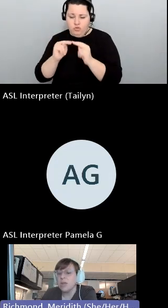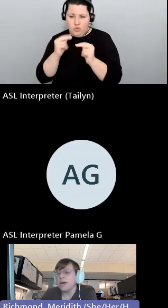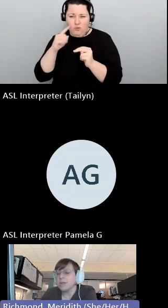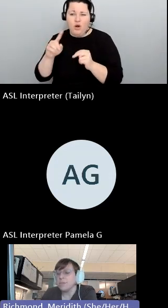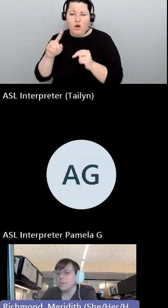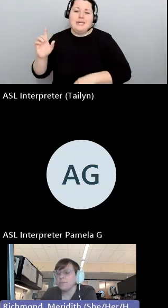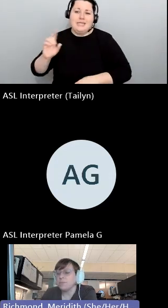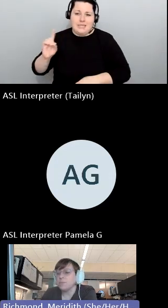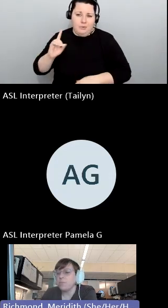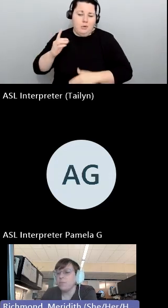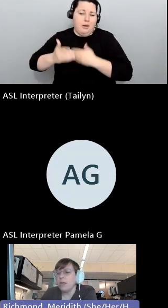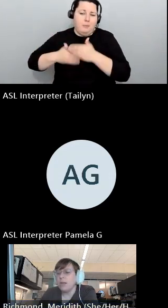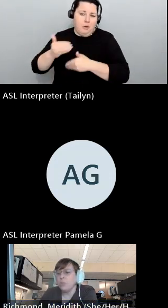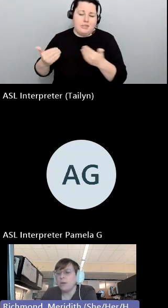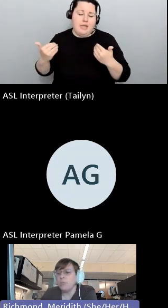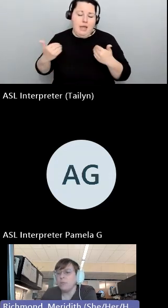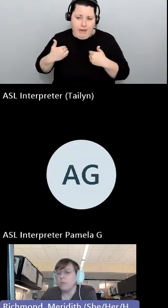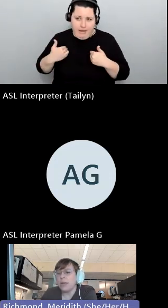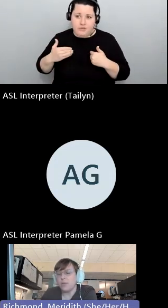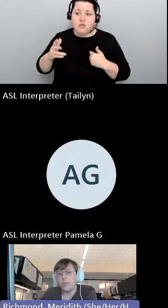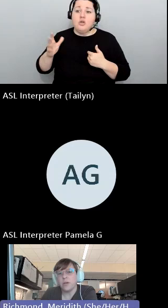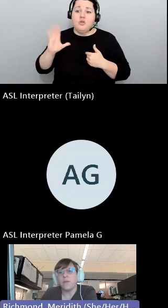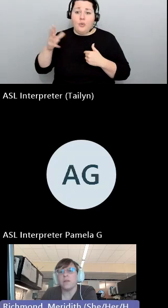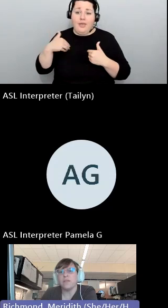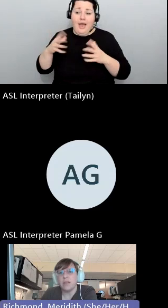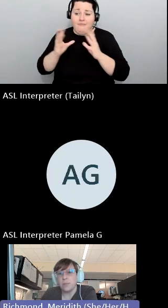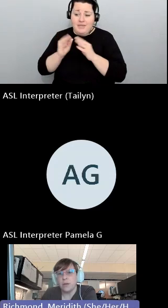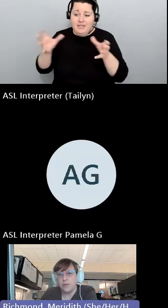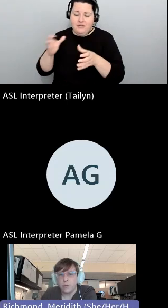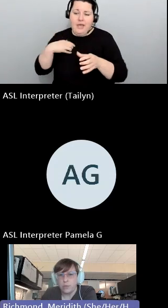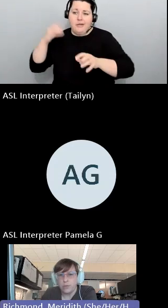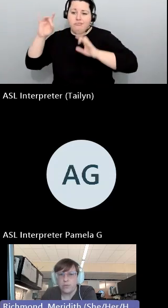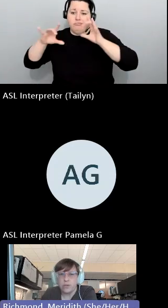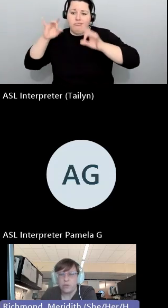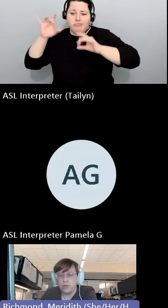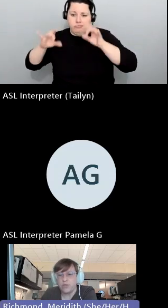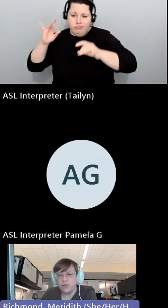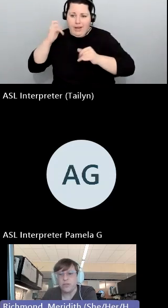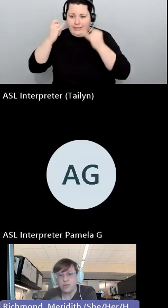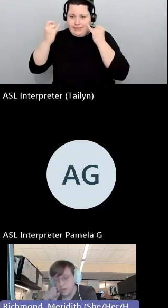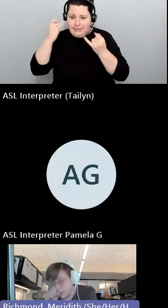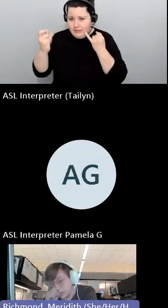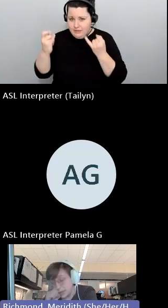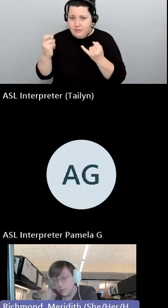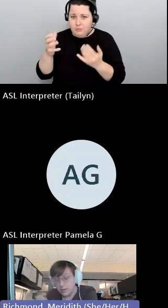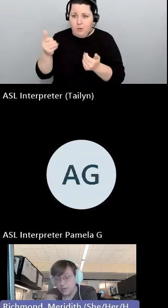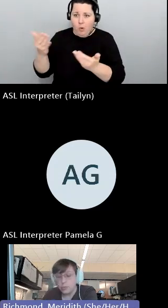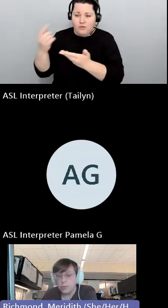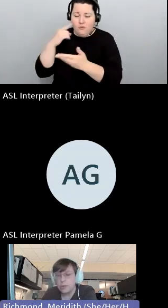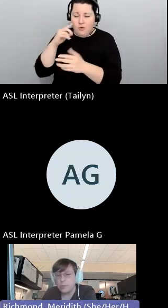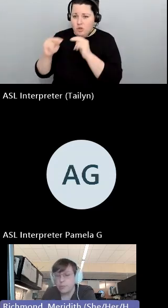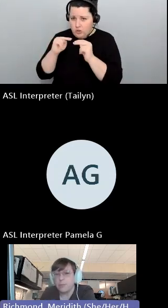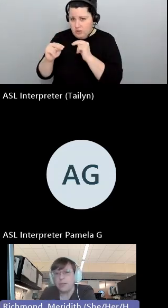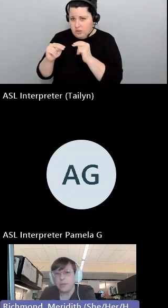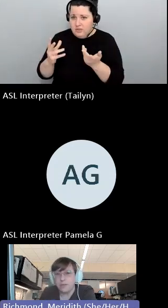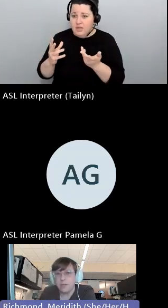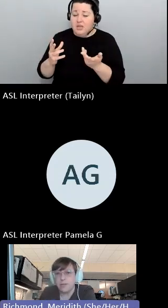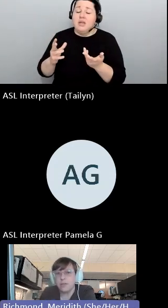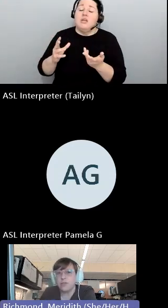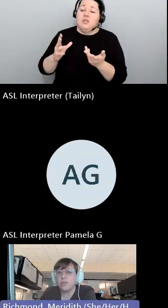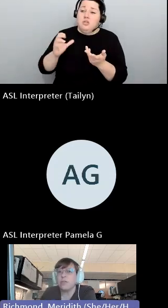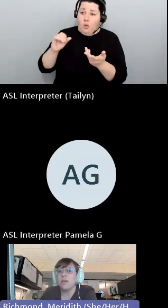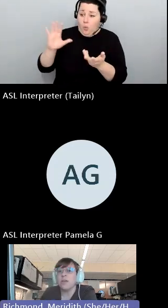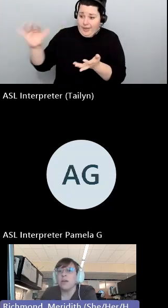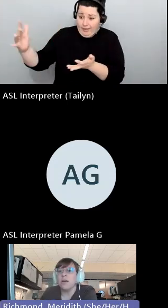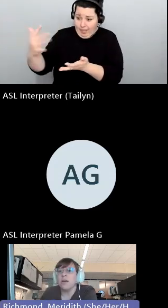process. And what gets put on the table as proposals in negotiations is based on what people bring up at